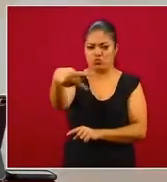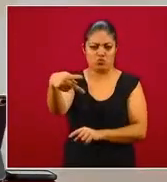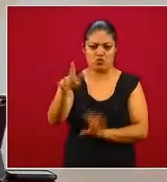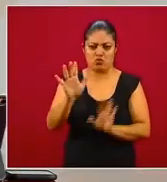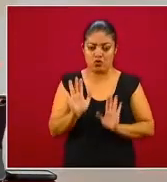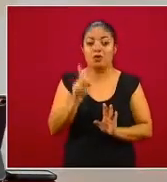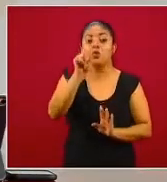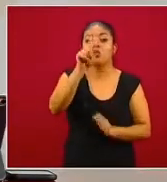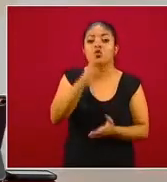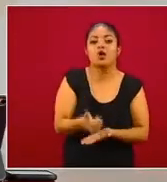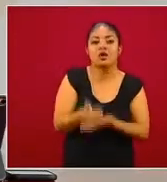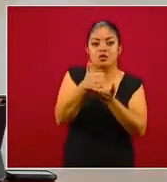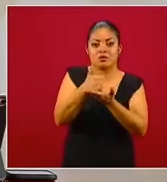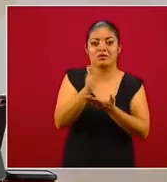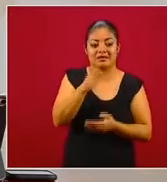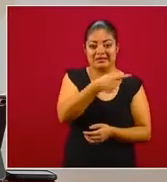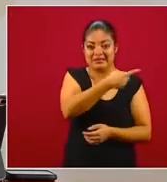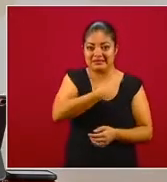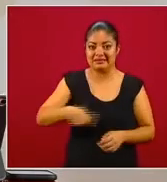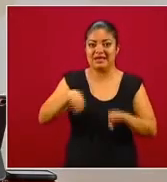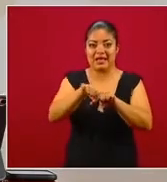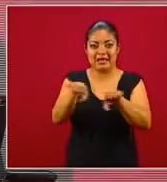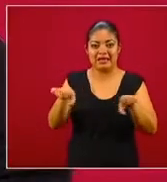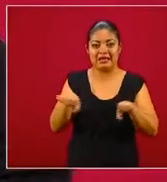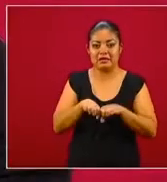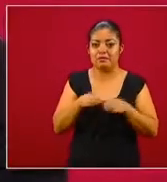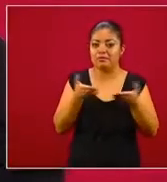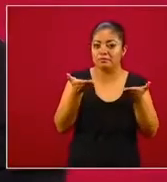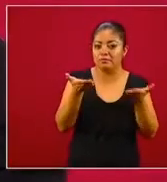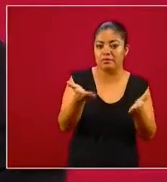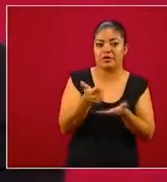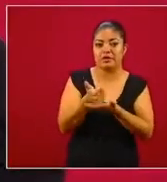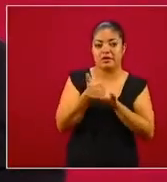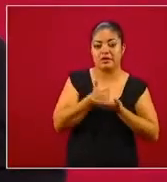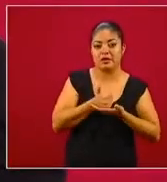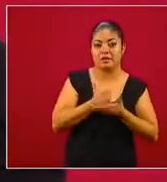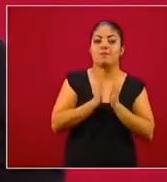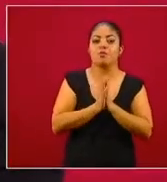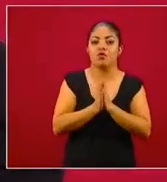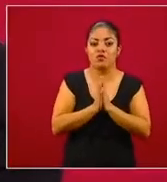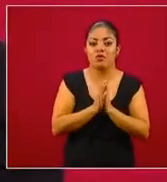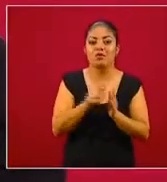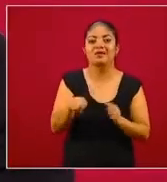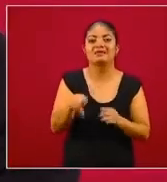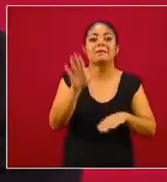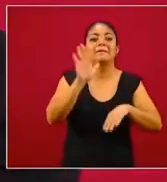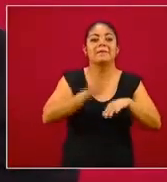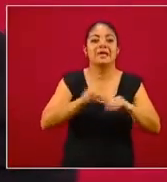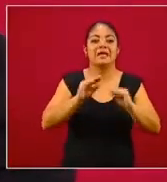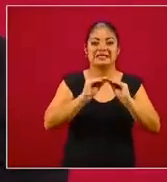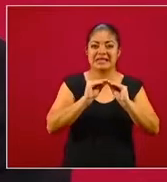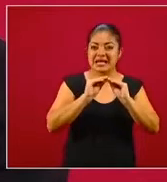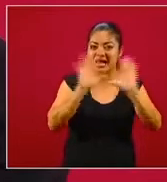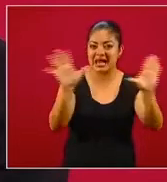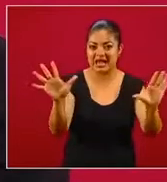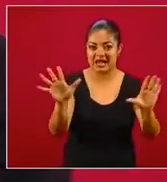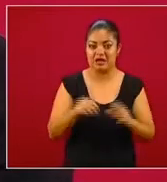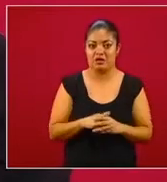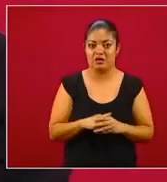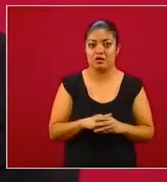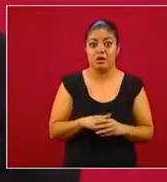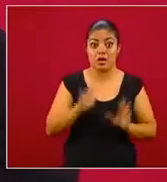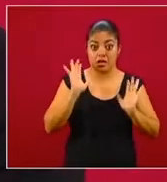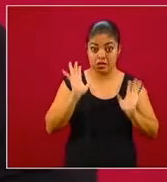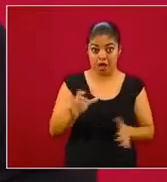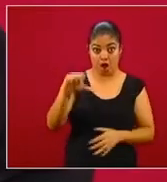pido I'm ayuda asking you a nombre de todo el please grupo on behalf of all que of us, esto nos please ayuden a que help quede us be muy very claro. clear. No se We are está not